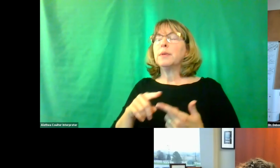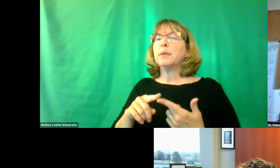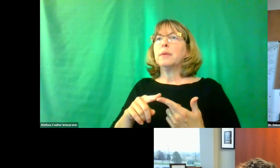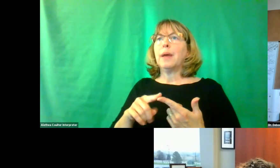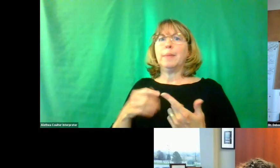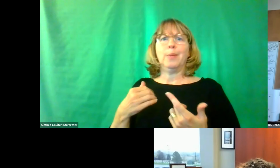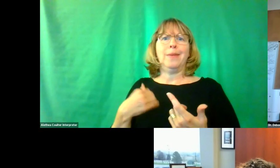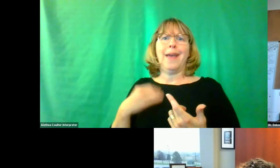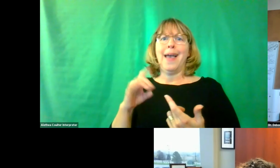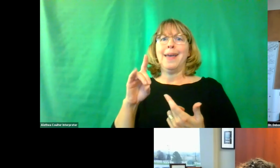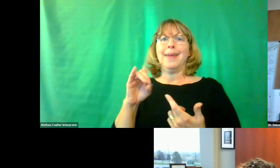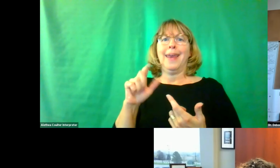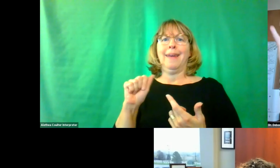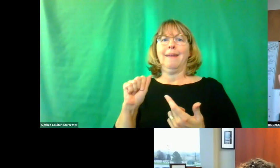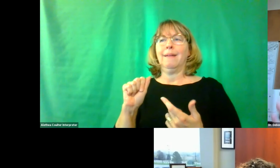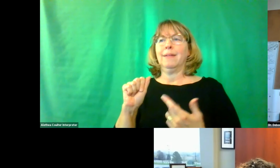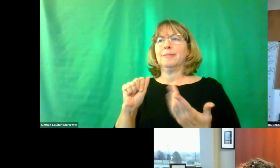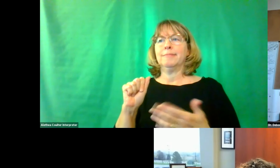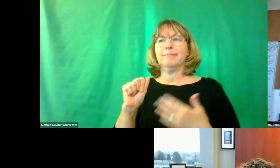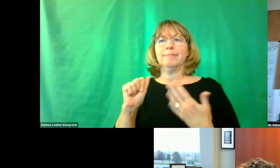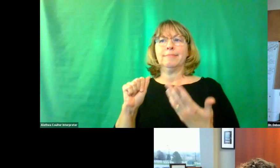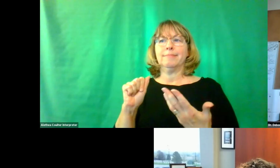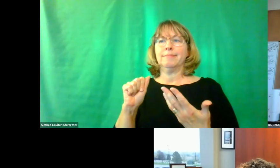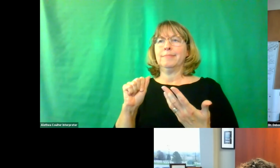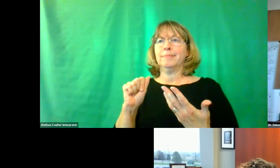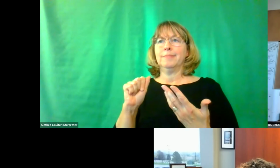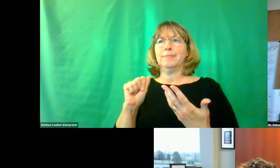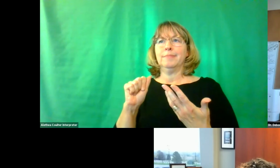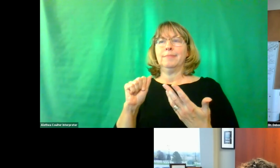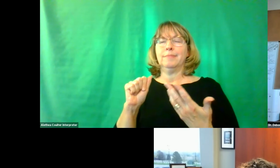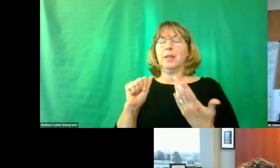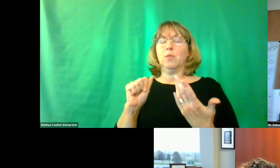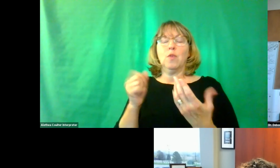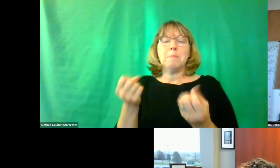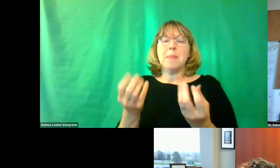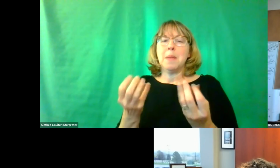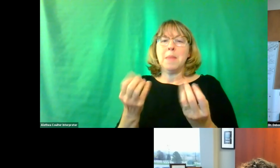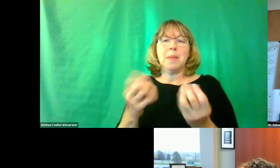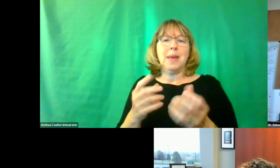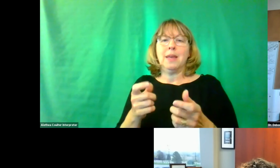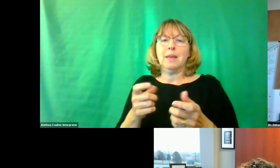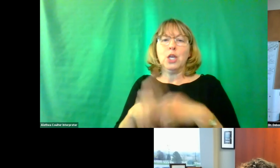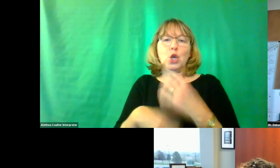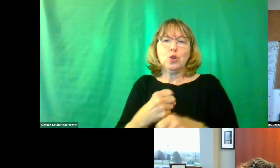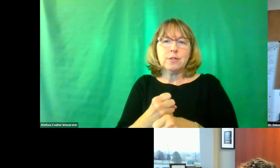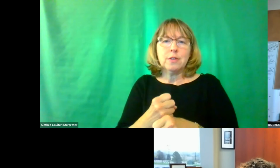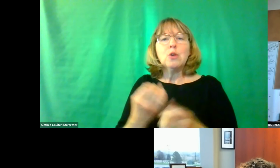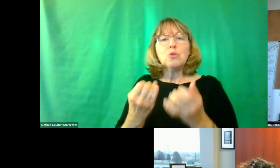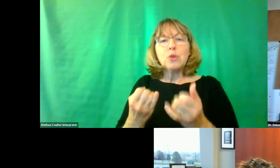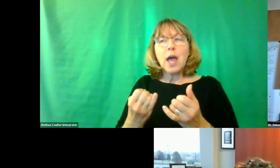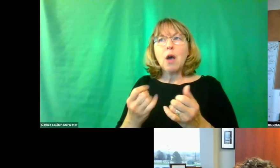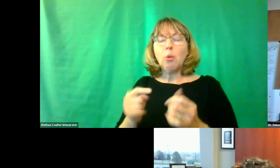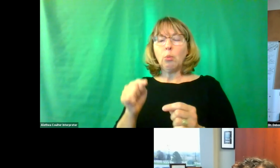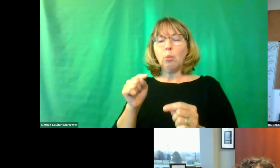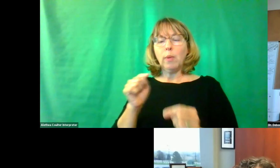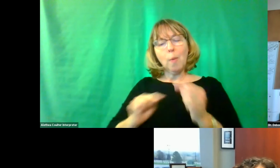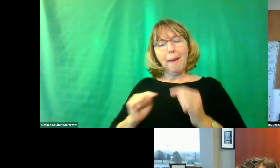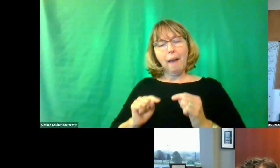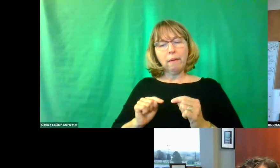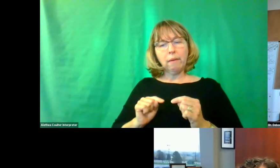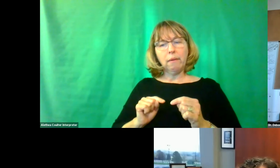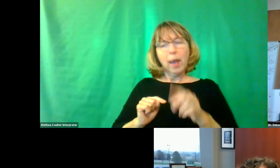pollution with monitors all over the country for many, many years. So now we can begin to go back and look at